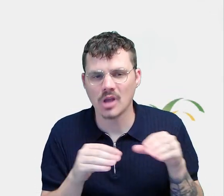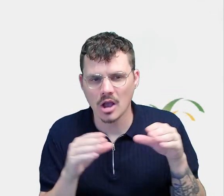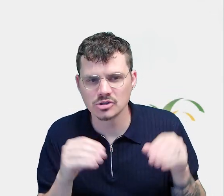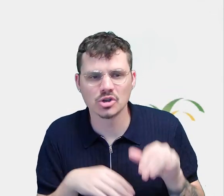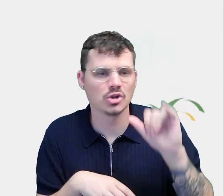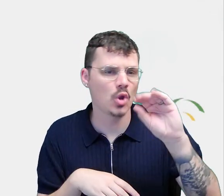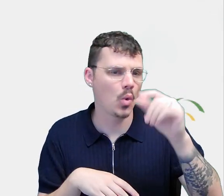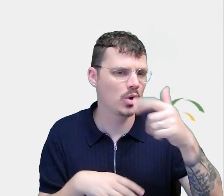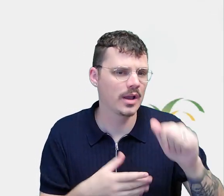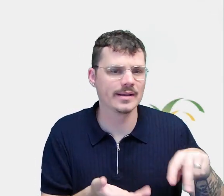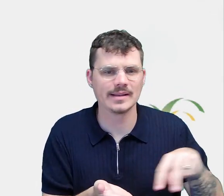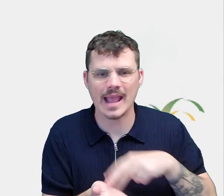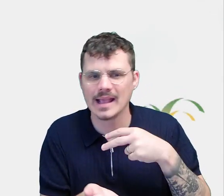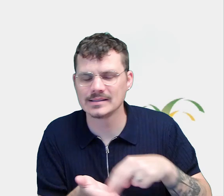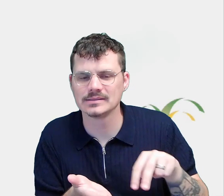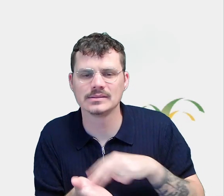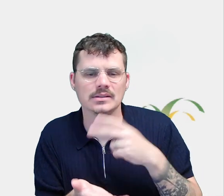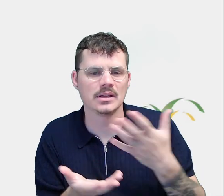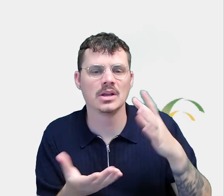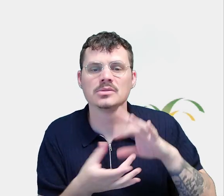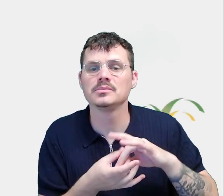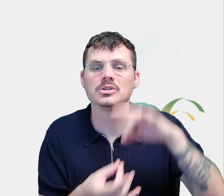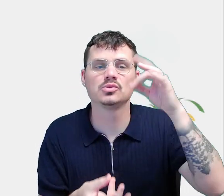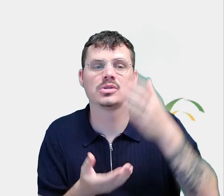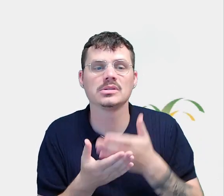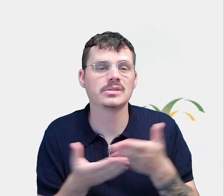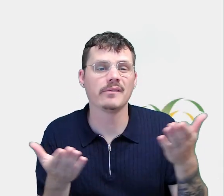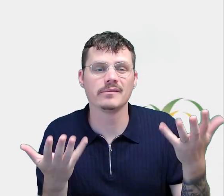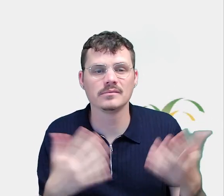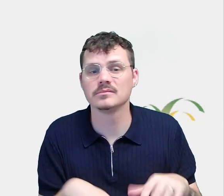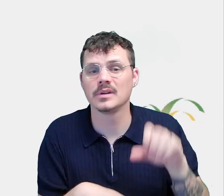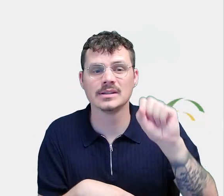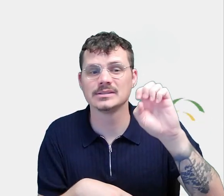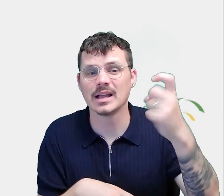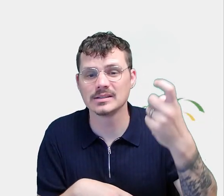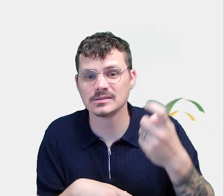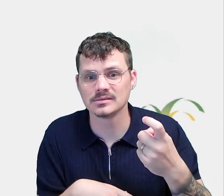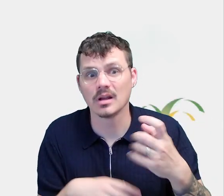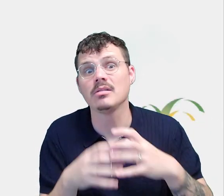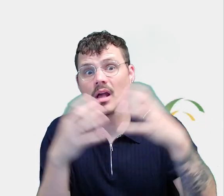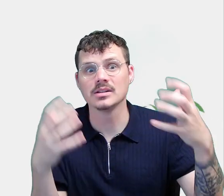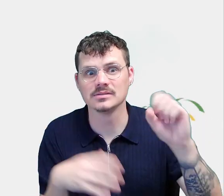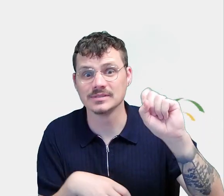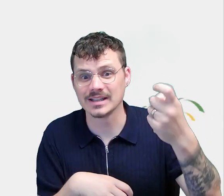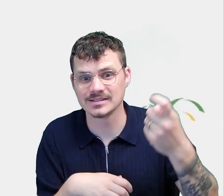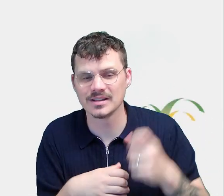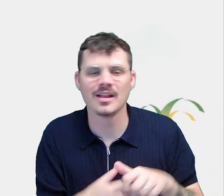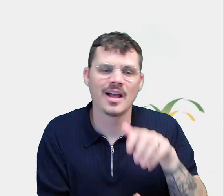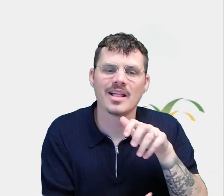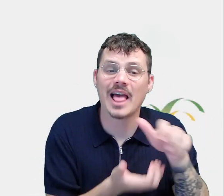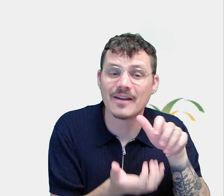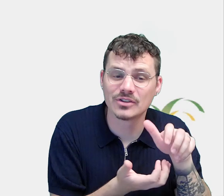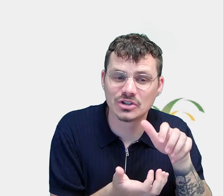massage, yoga, dance, spiritual stuff, sex, lots of sex,